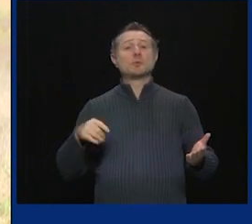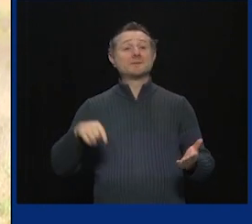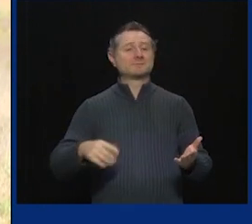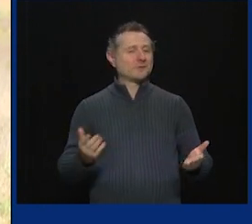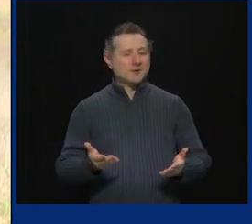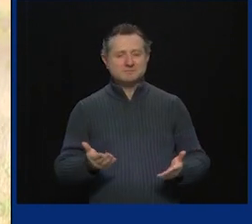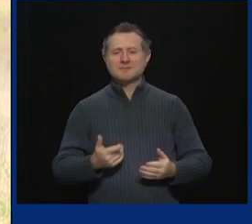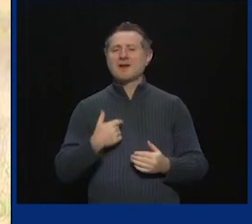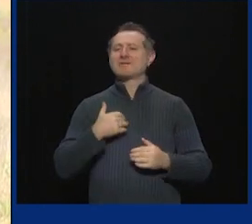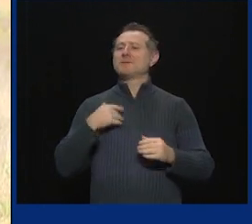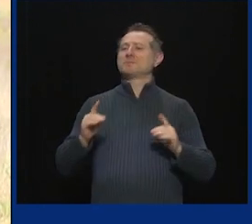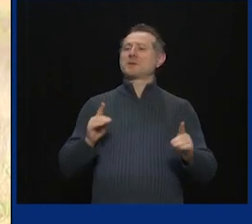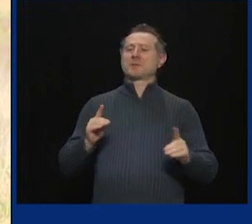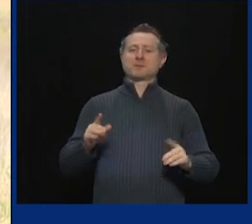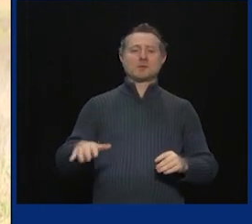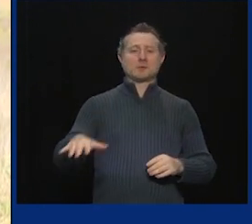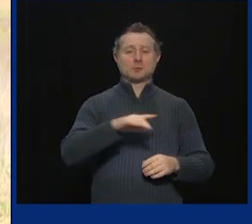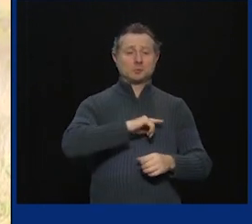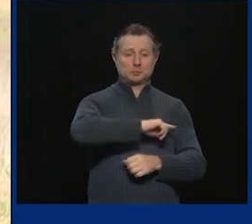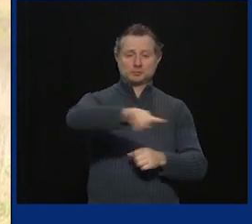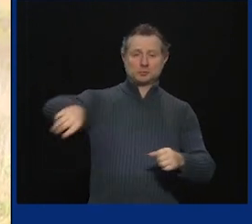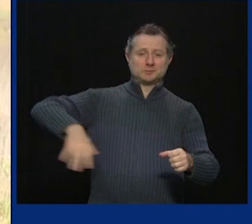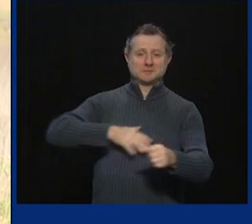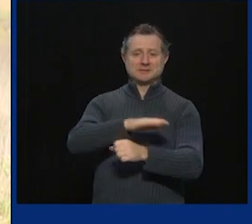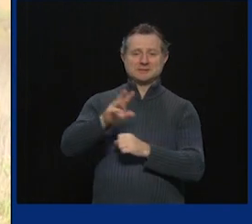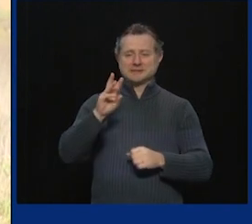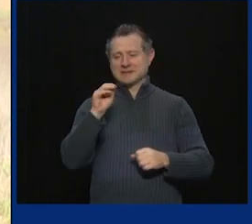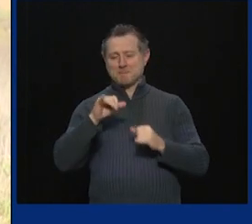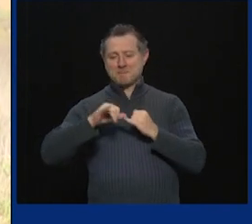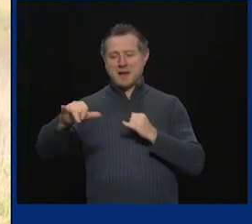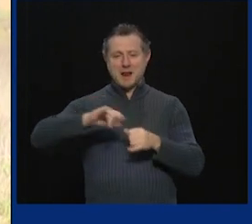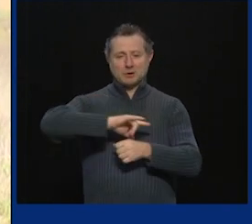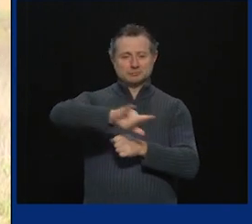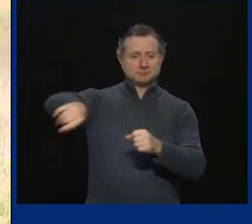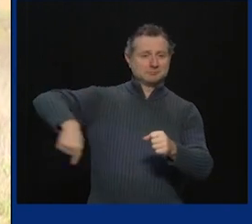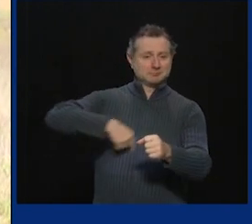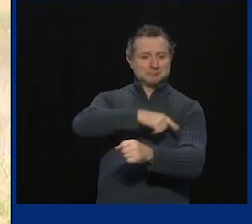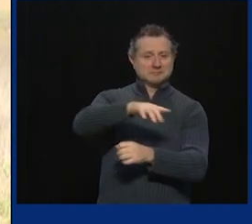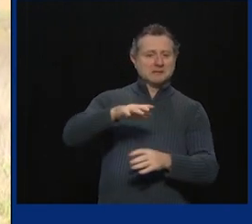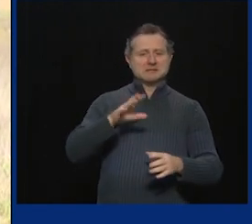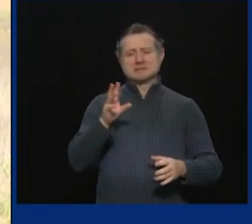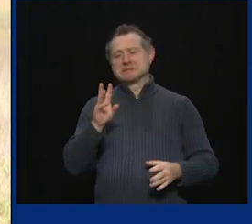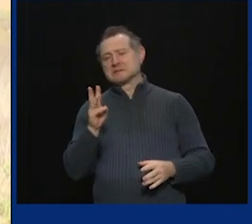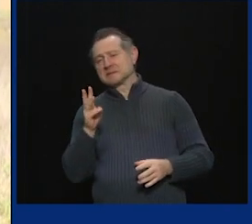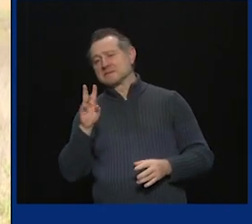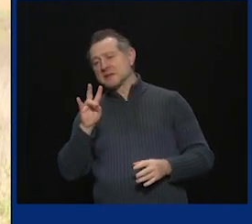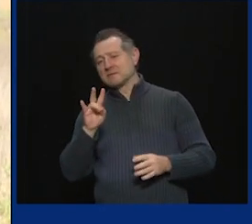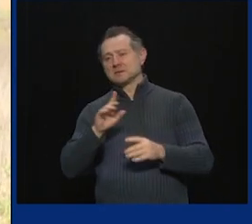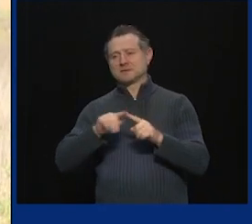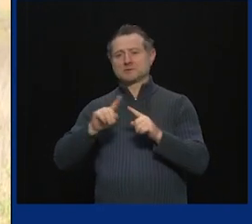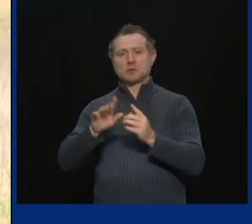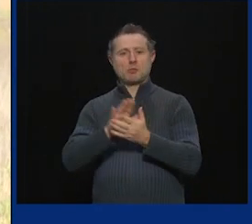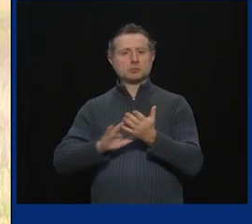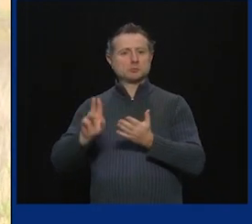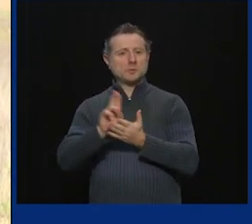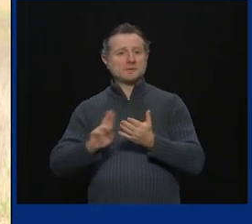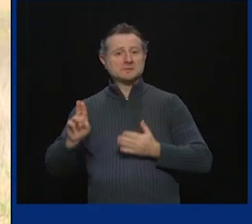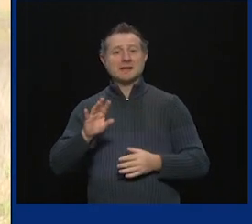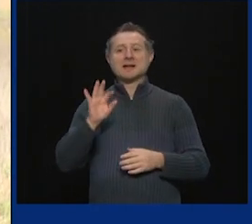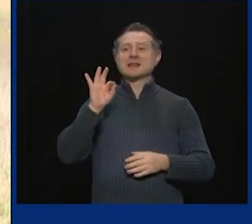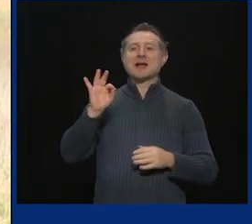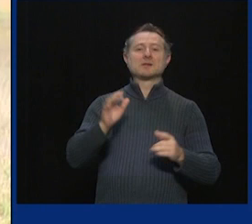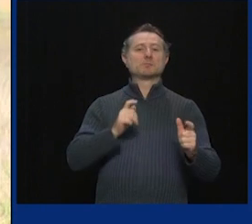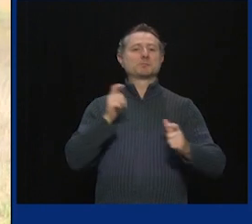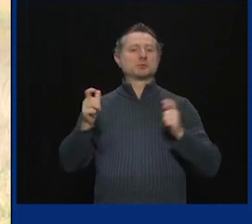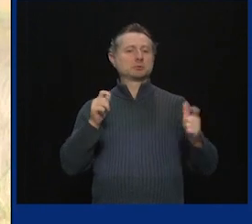60 miles. Within that radius, we have 57 colleges and universities, 9 major training centers, and